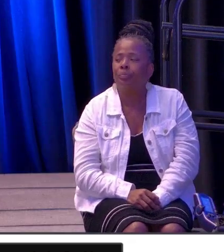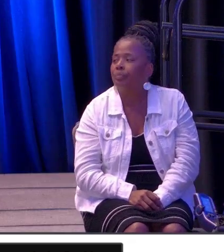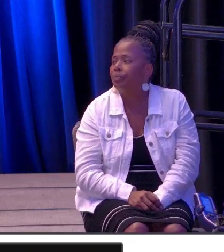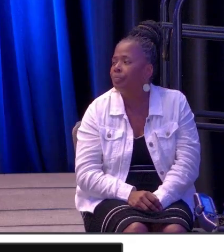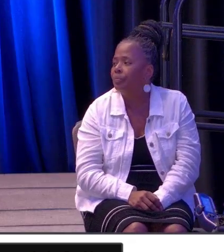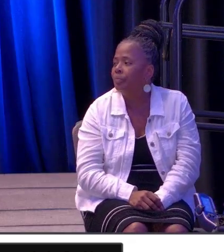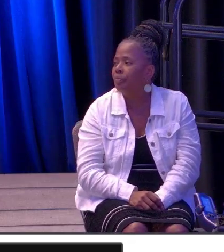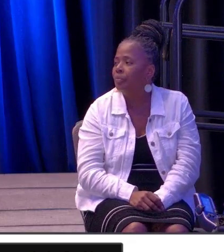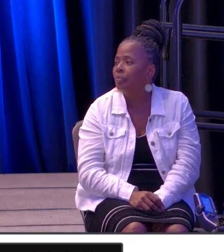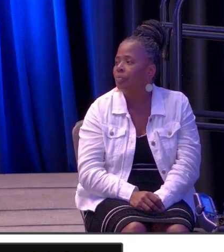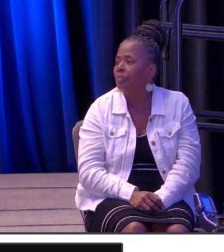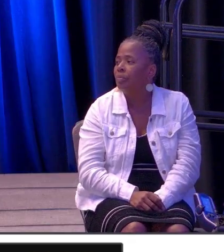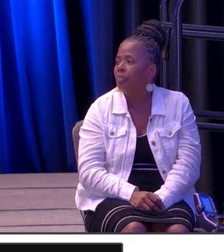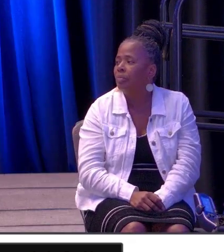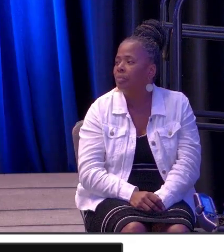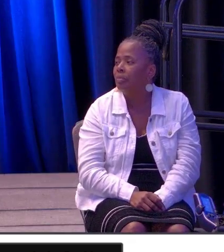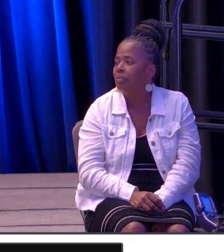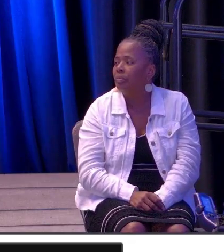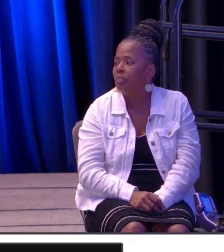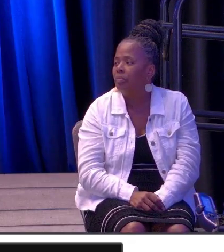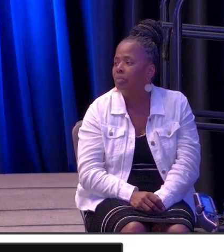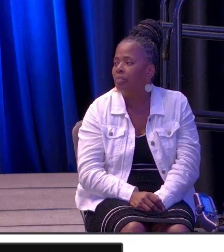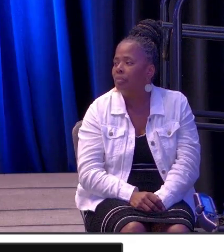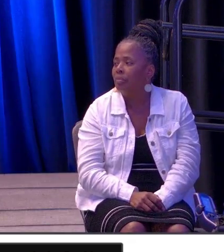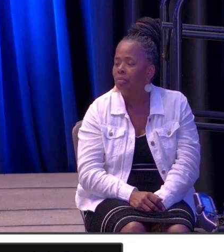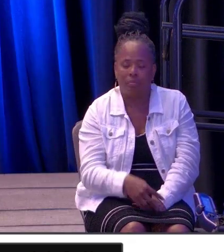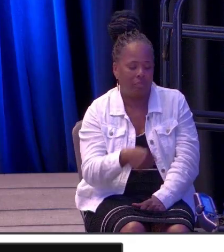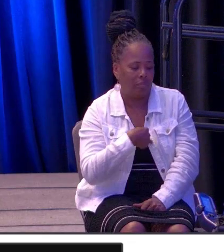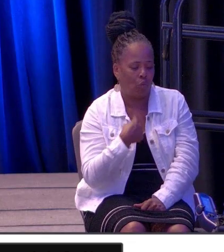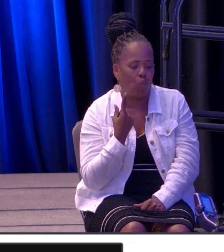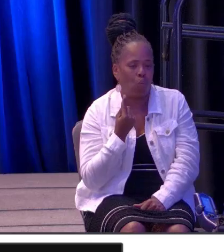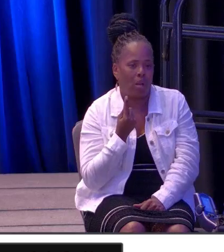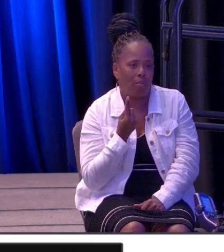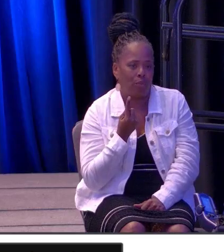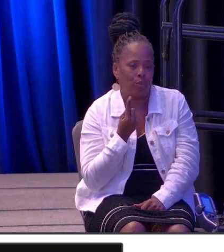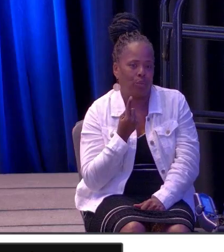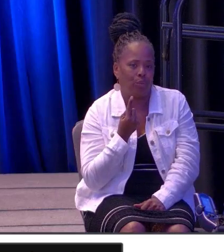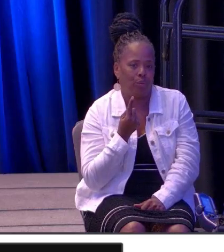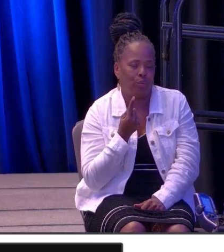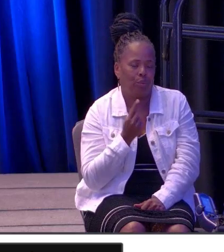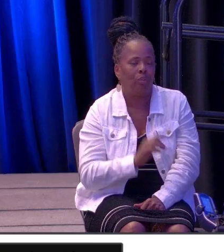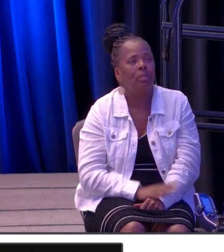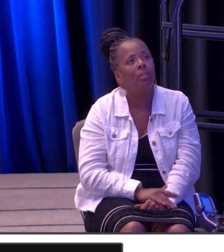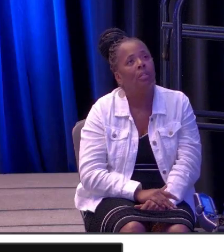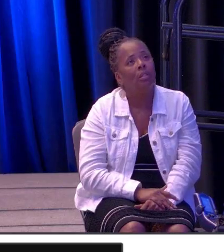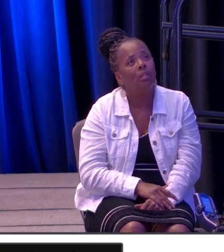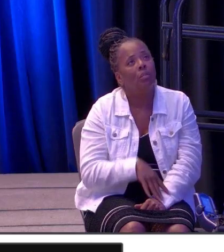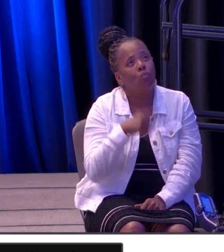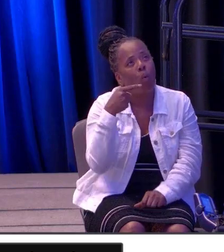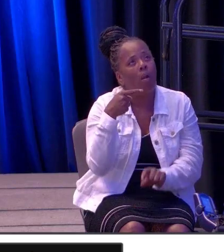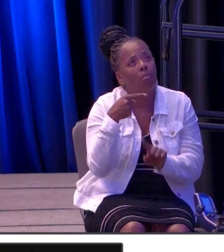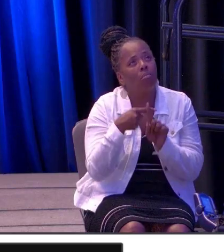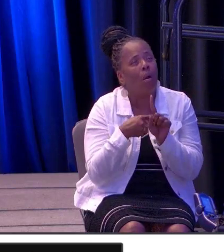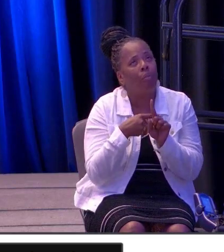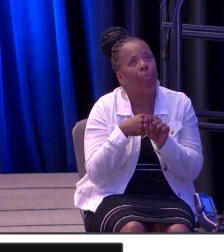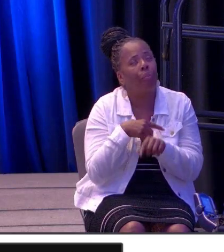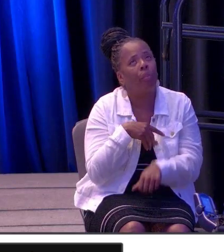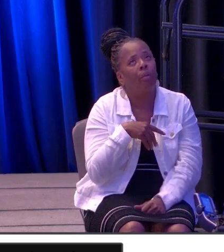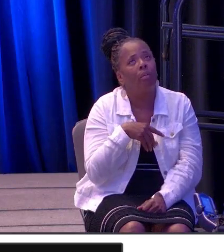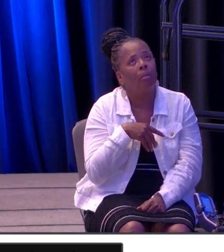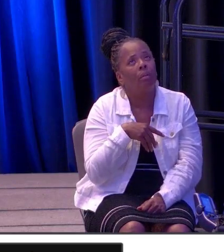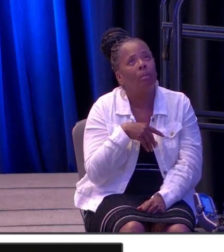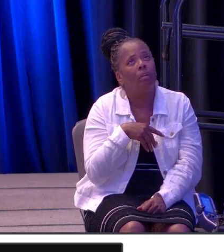What I will do in the next month,